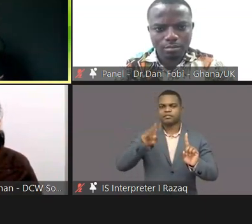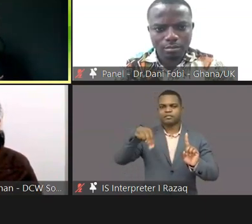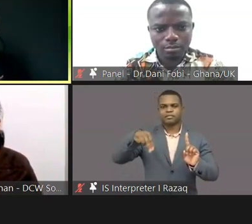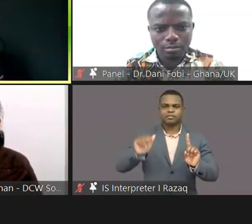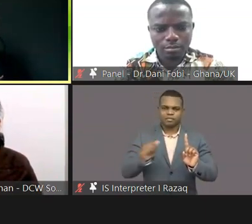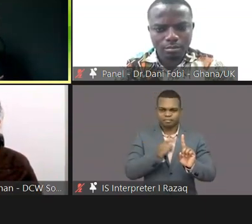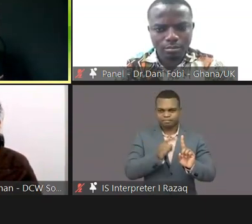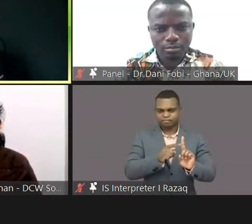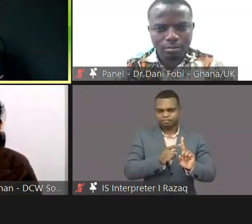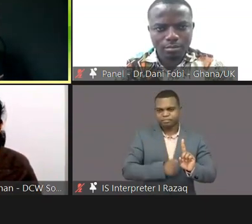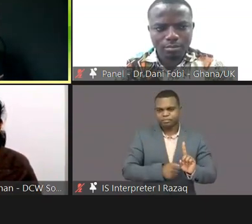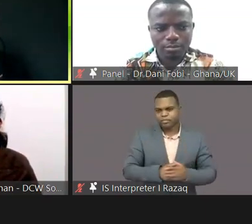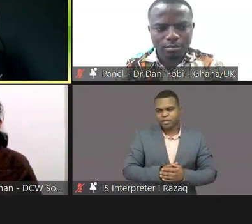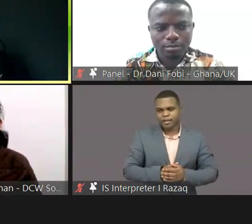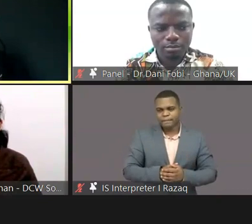words?